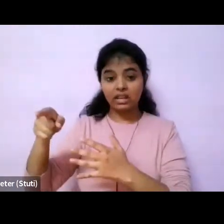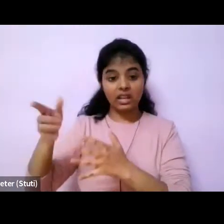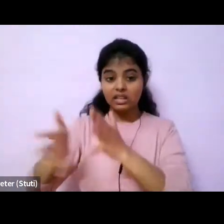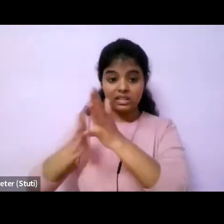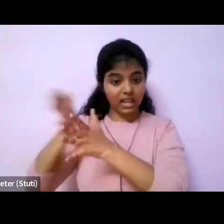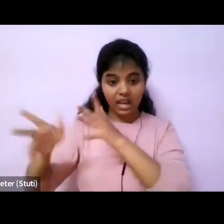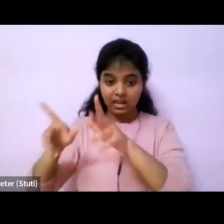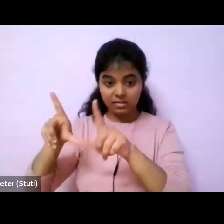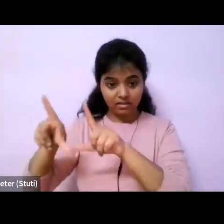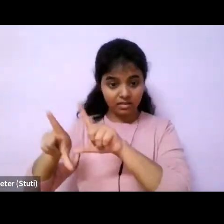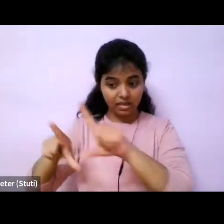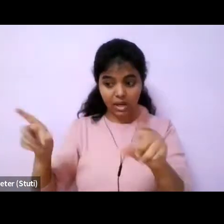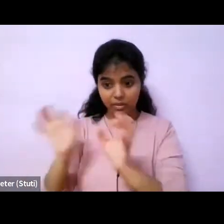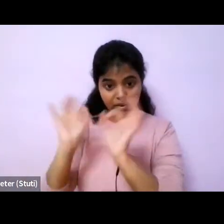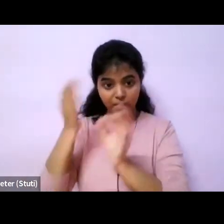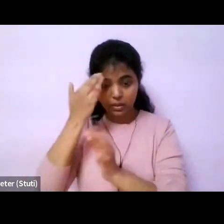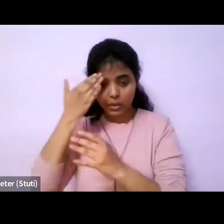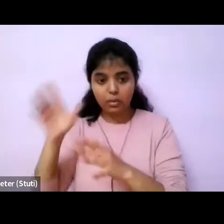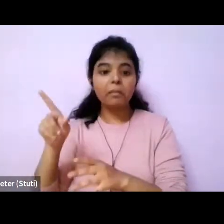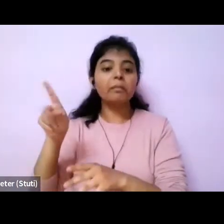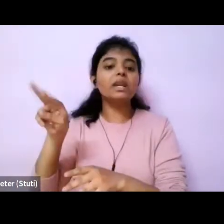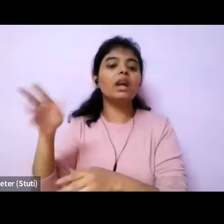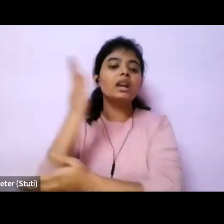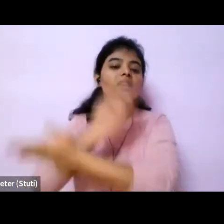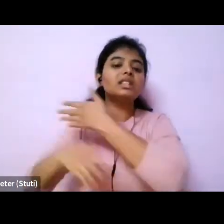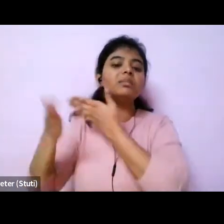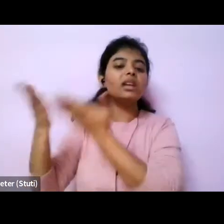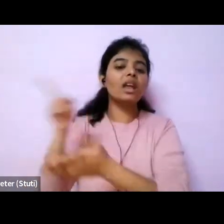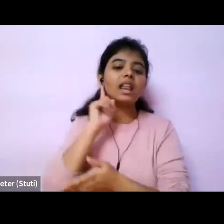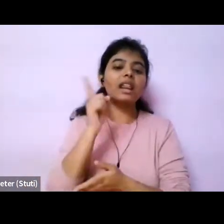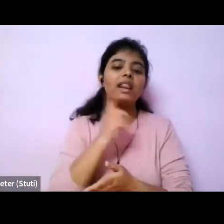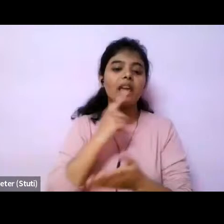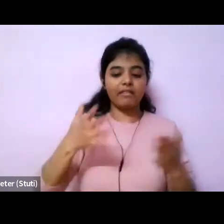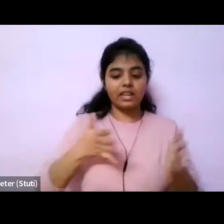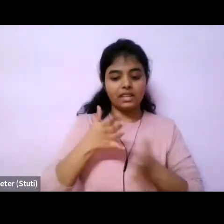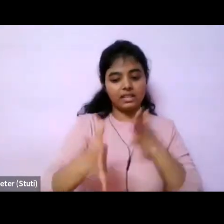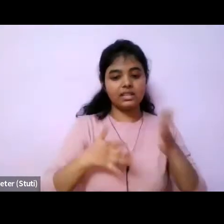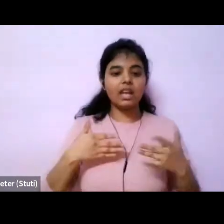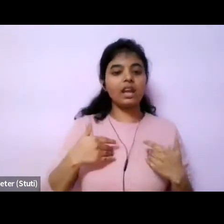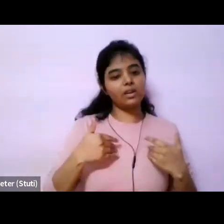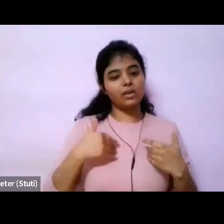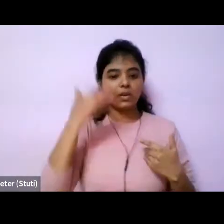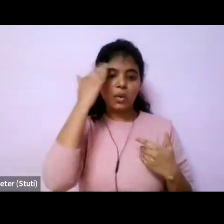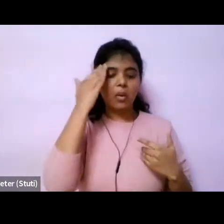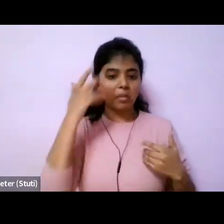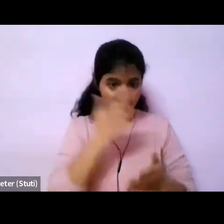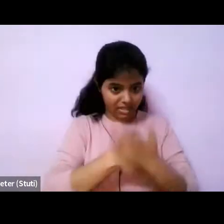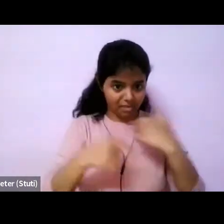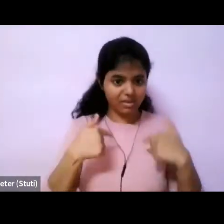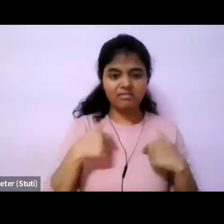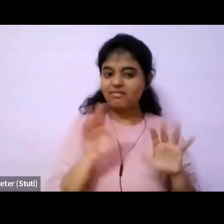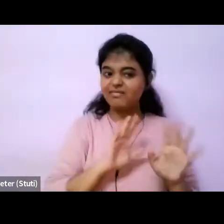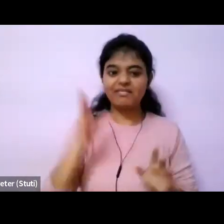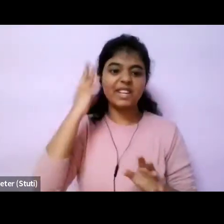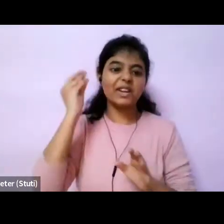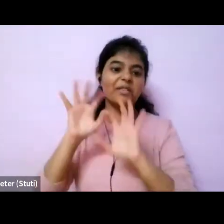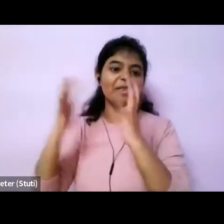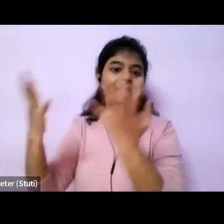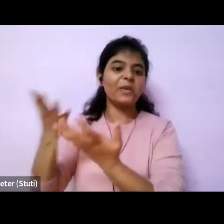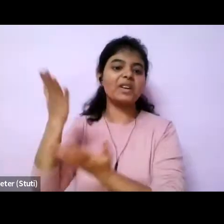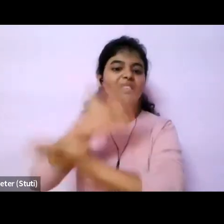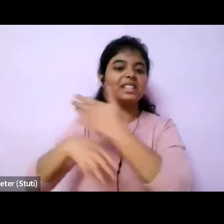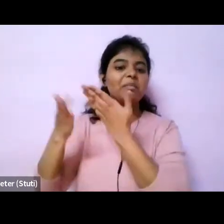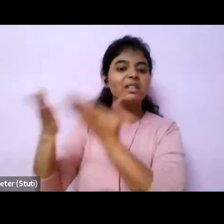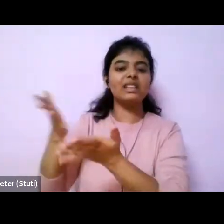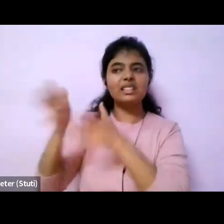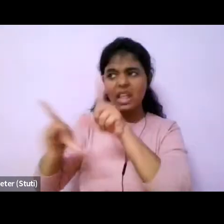people who could sign were not disabled. Such an understanding exposes and challenges the constructedness of ability or